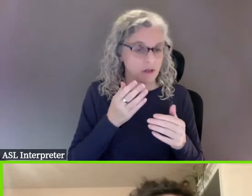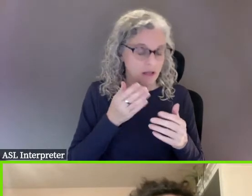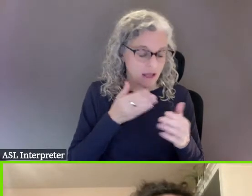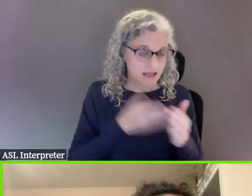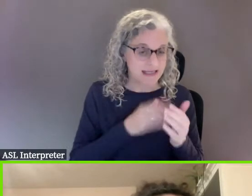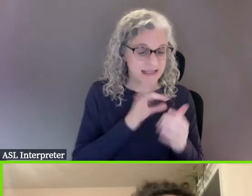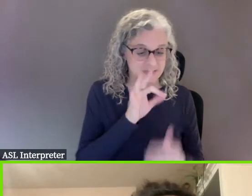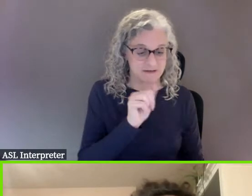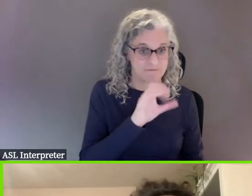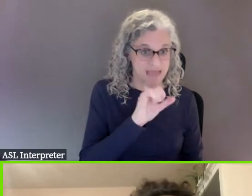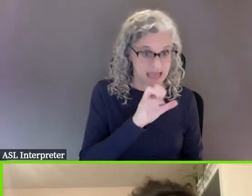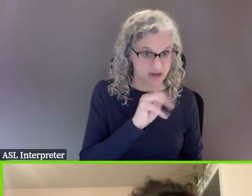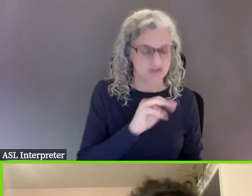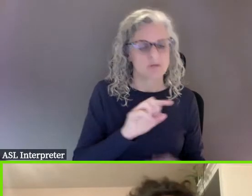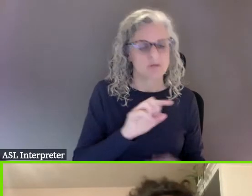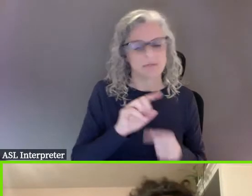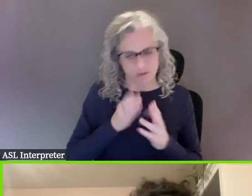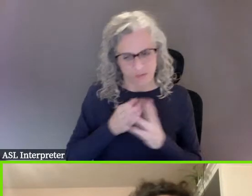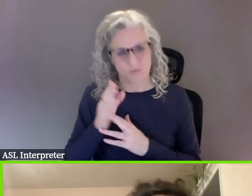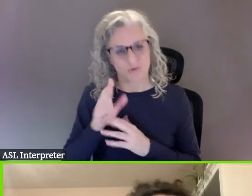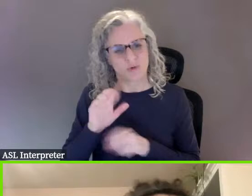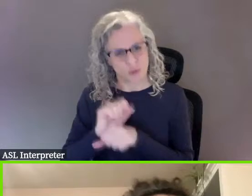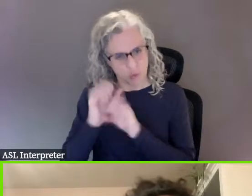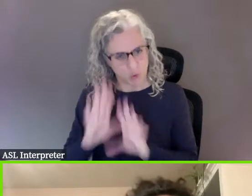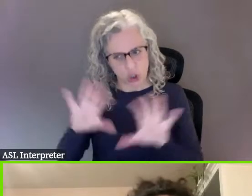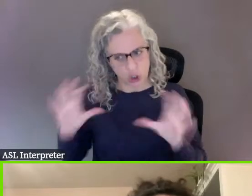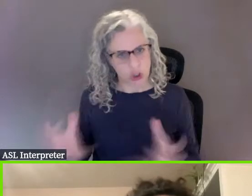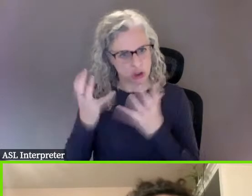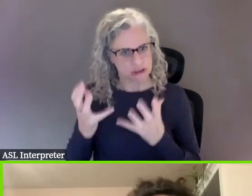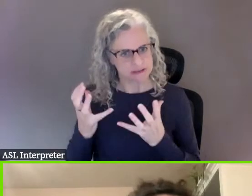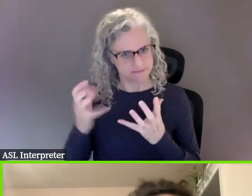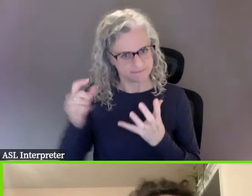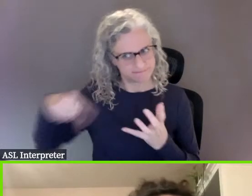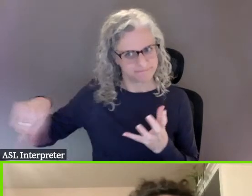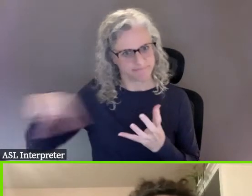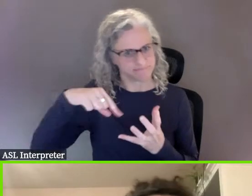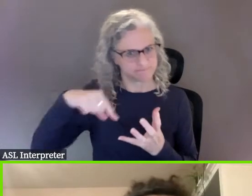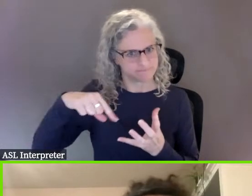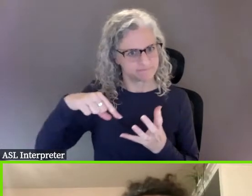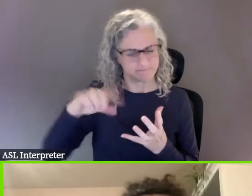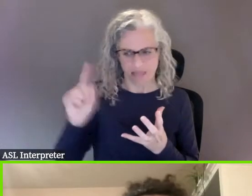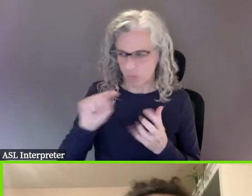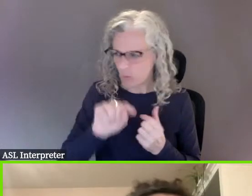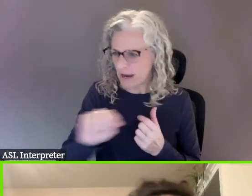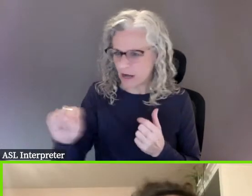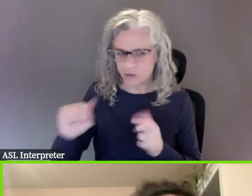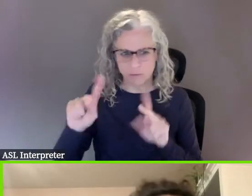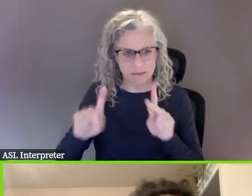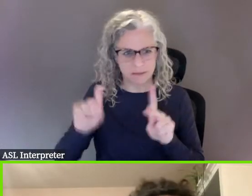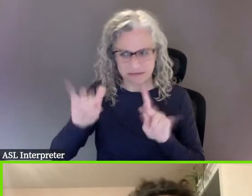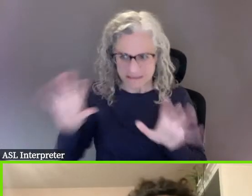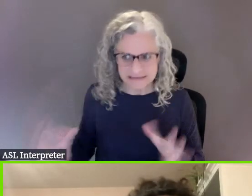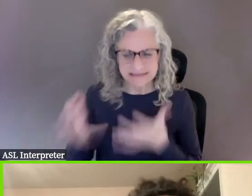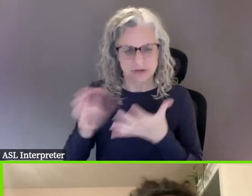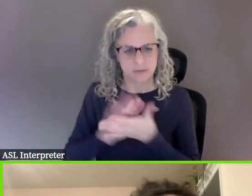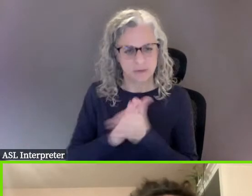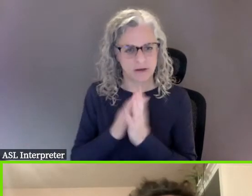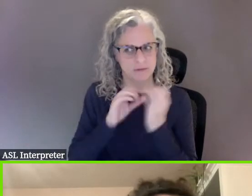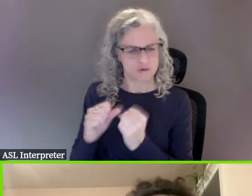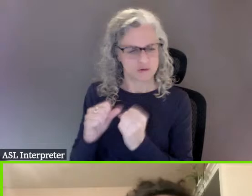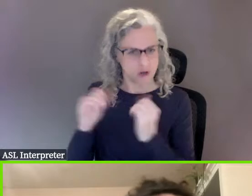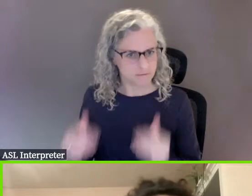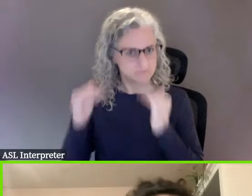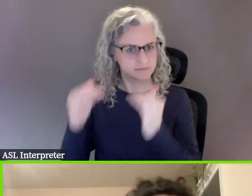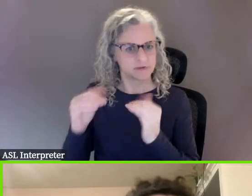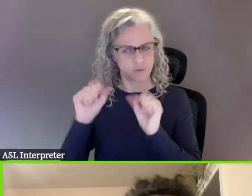instance. So finding, the spaces that need to be revived, that need to get stronger so that we can weather this, and